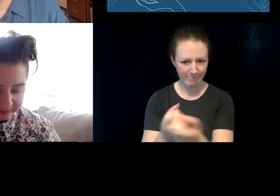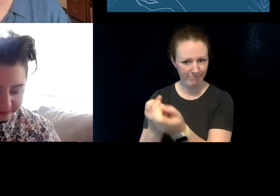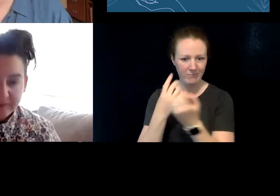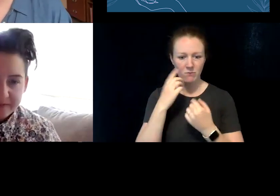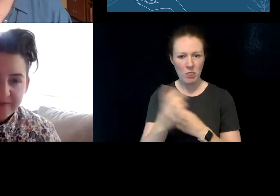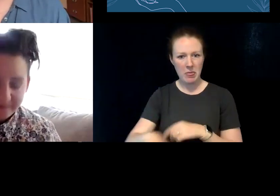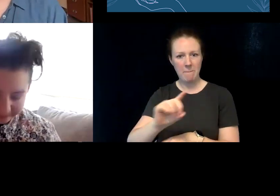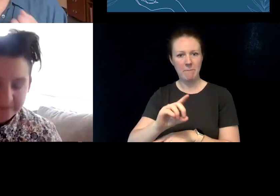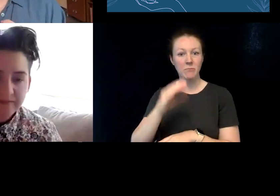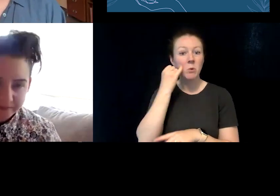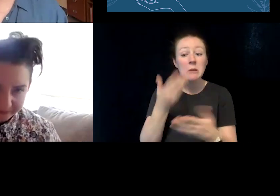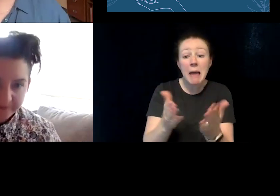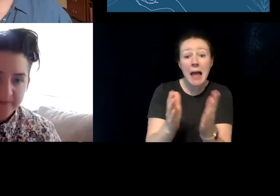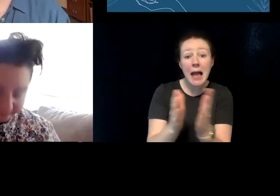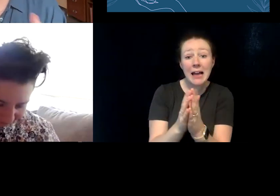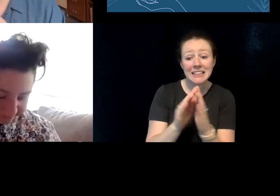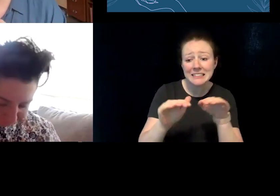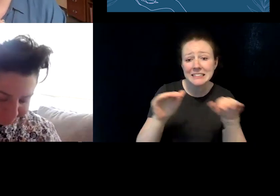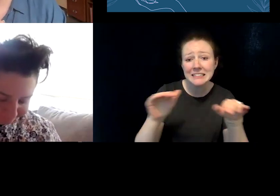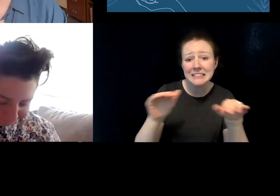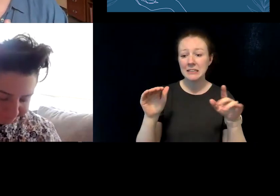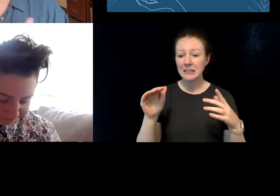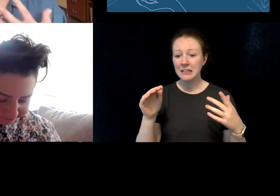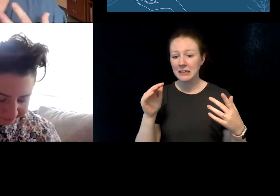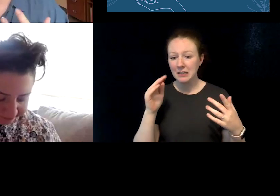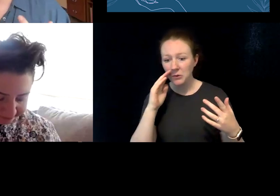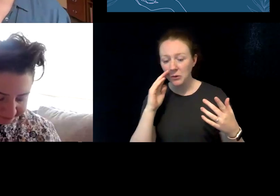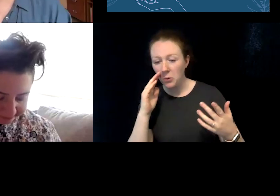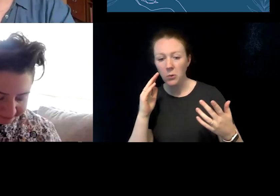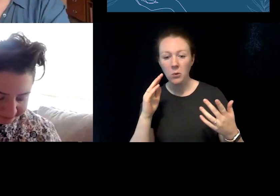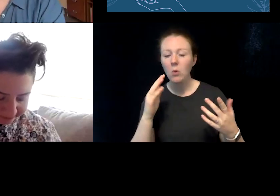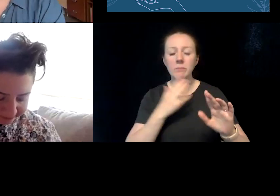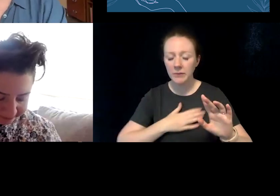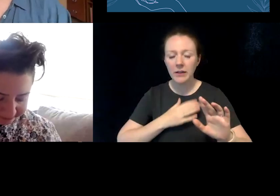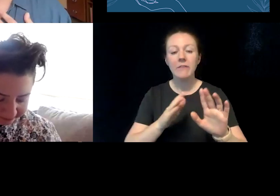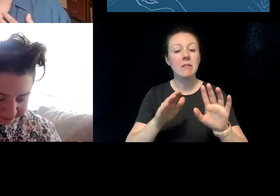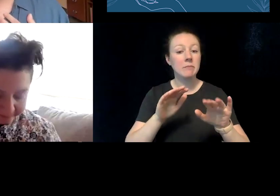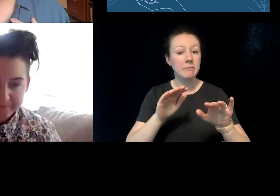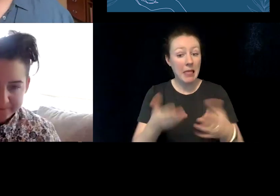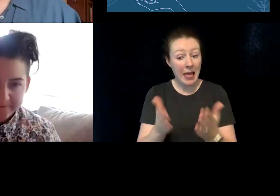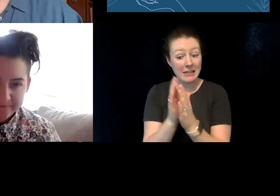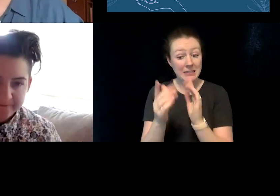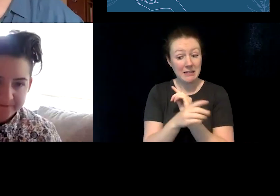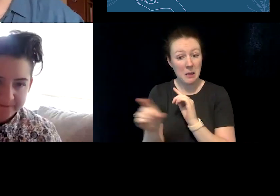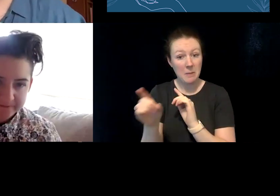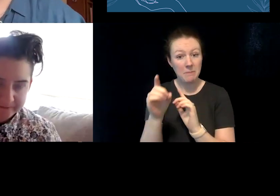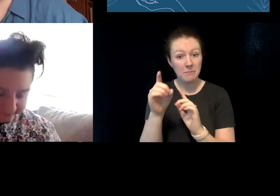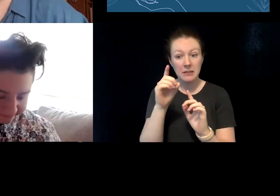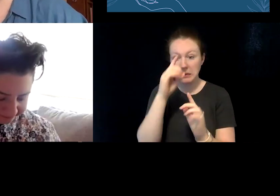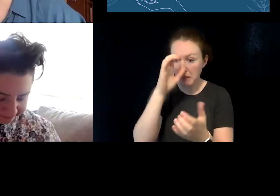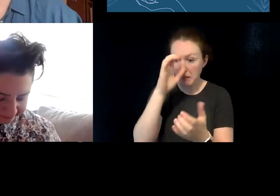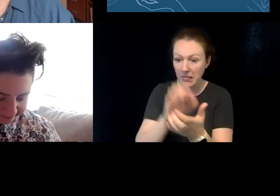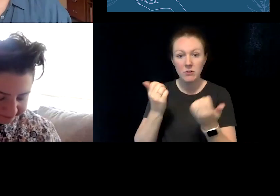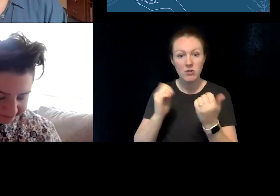asking other people to believe and to have work ethic, then I need to show them that I, you know, I'm going to make the